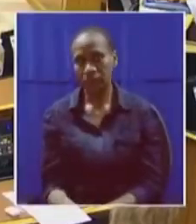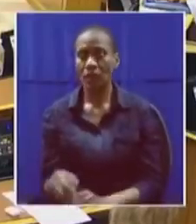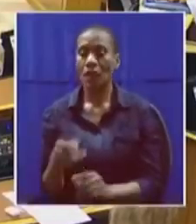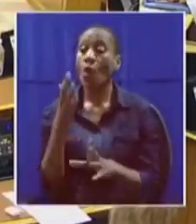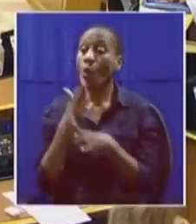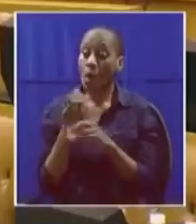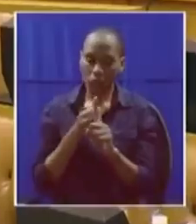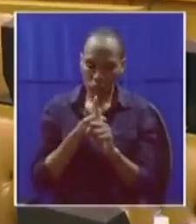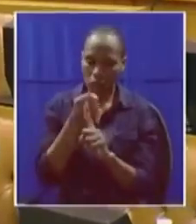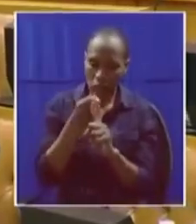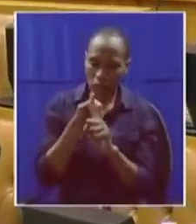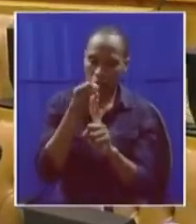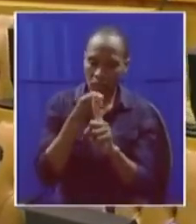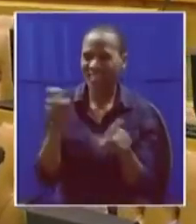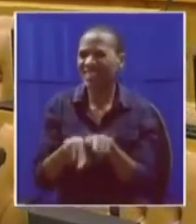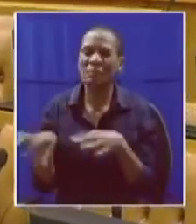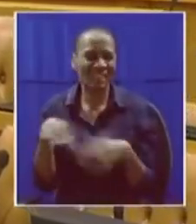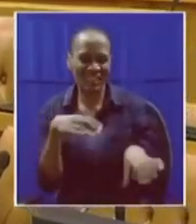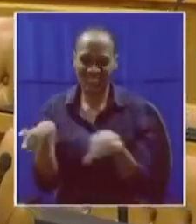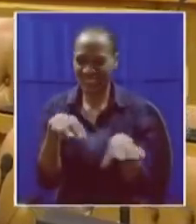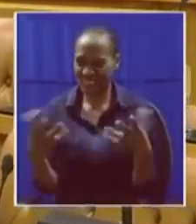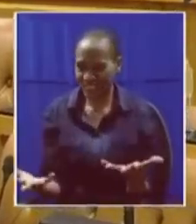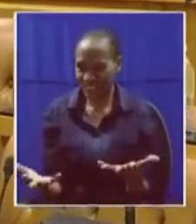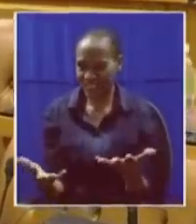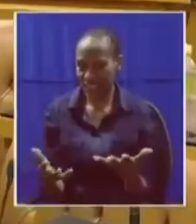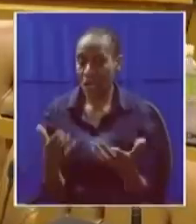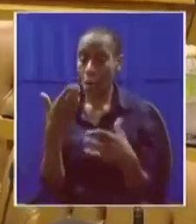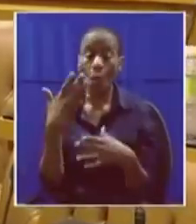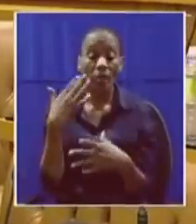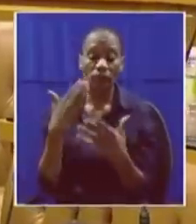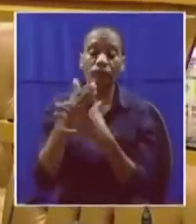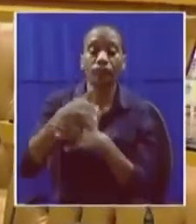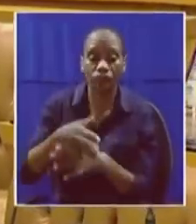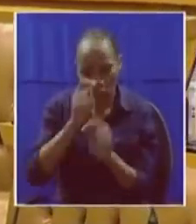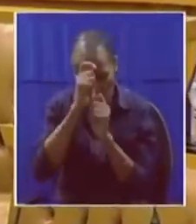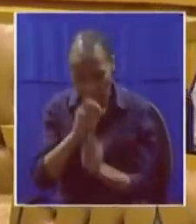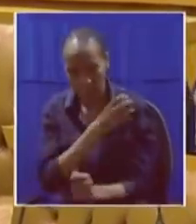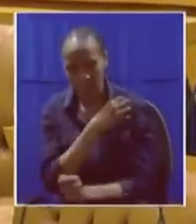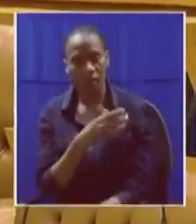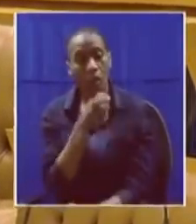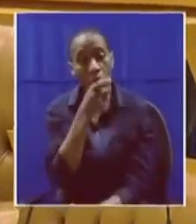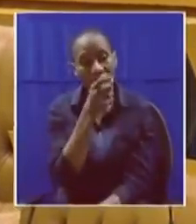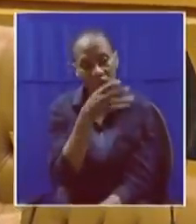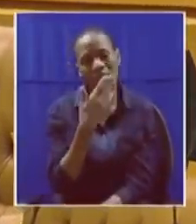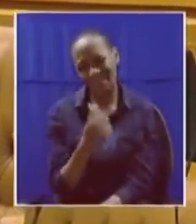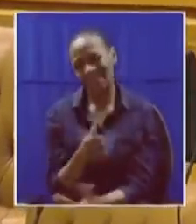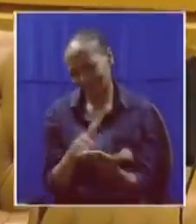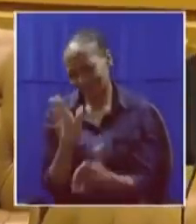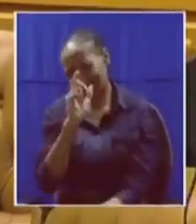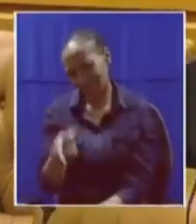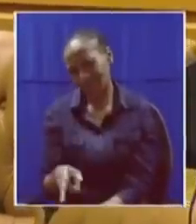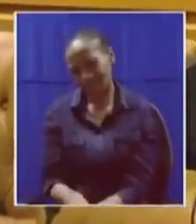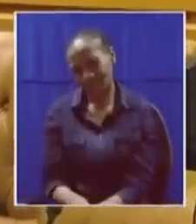Lobbying is an activity of promoting Honourable Minister, something. just withdraw the remark, please. You want me to withdraw that? Yes,